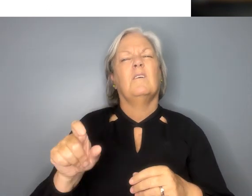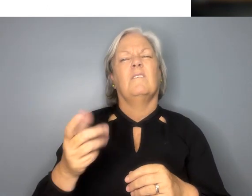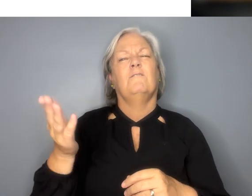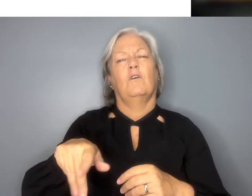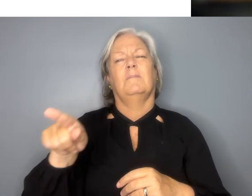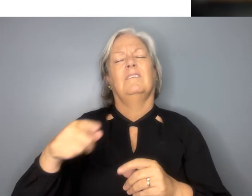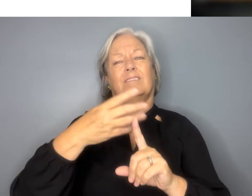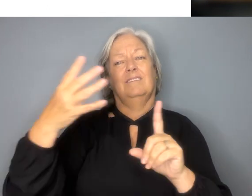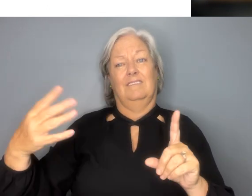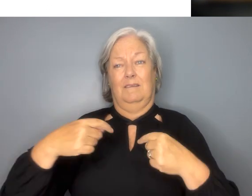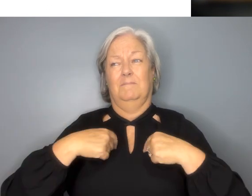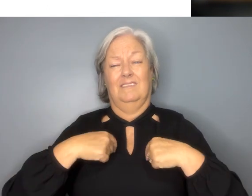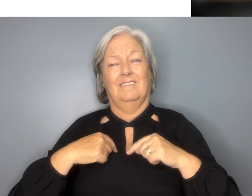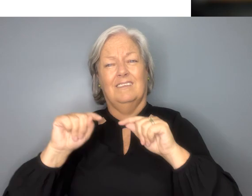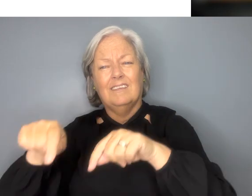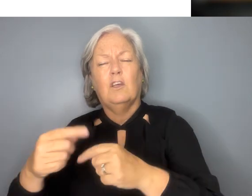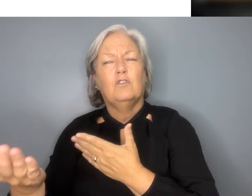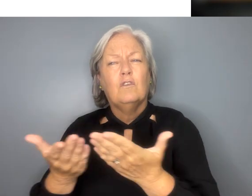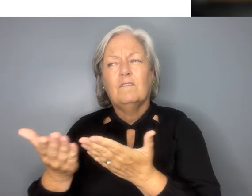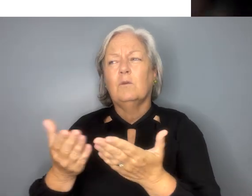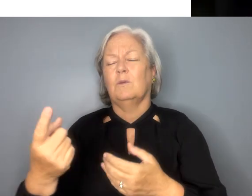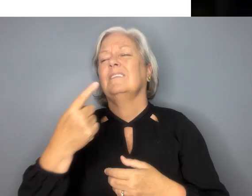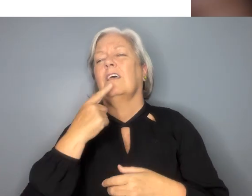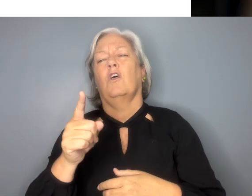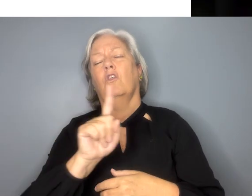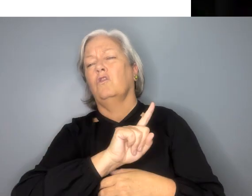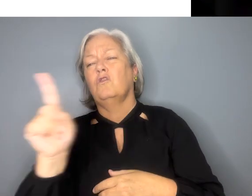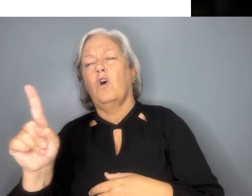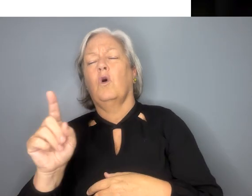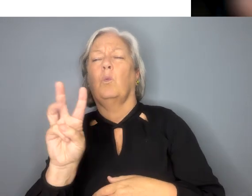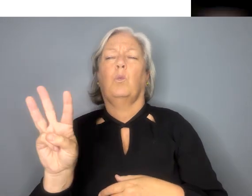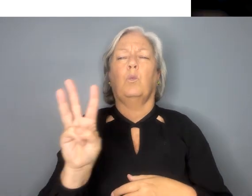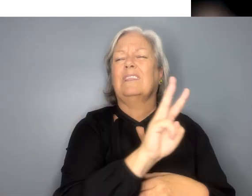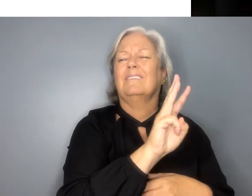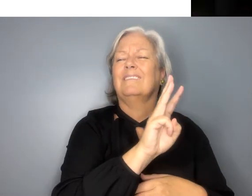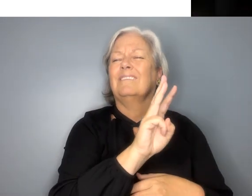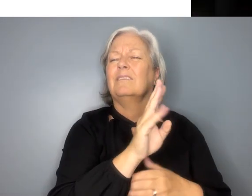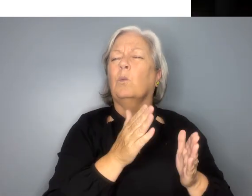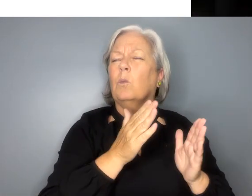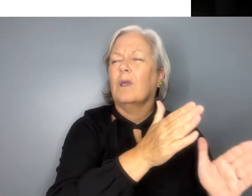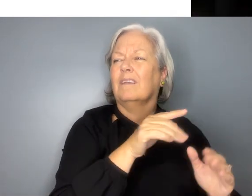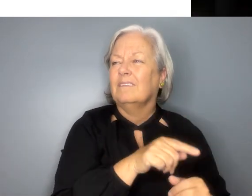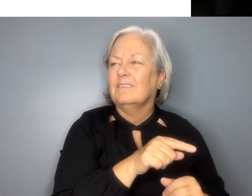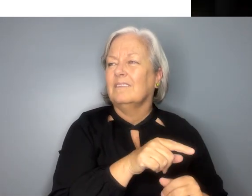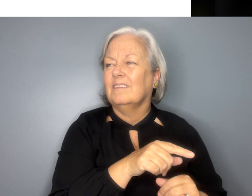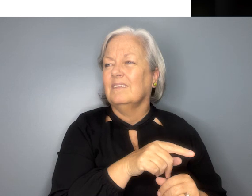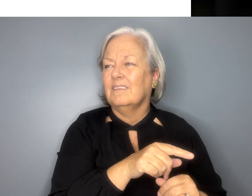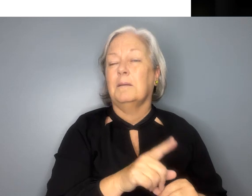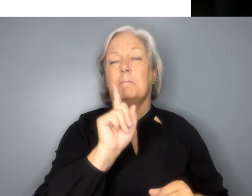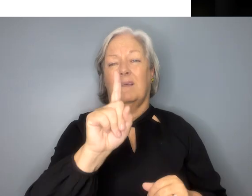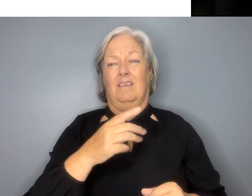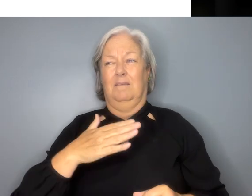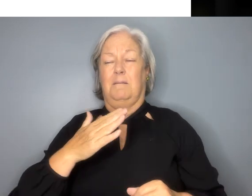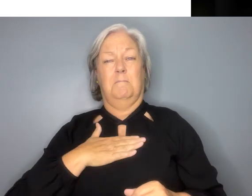with disability. Like I know, for me, for instance, you talk about non-Western notions of gender. I identify with the